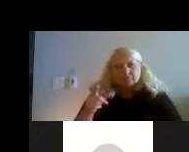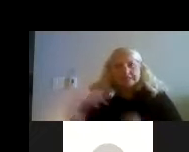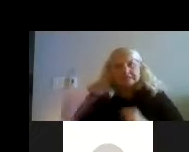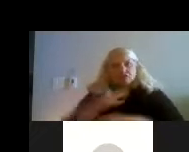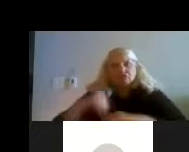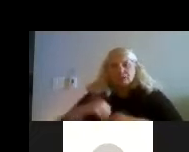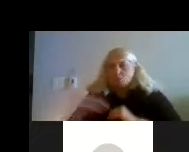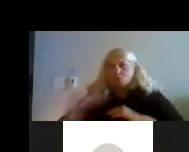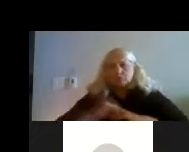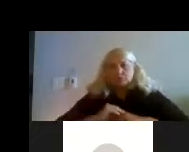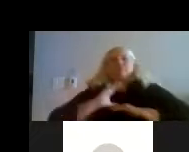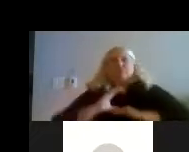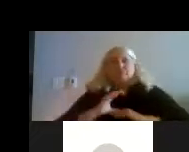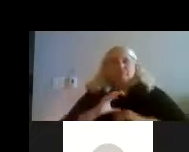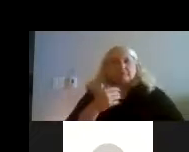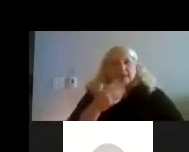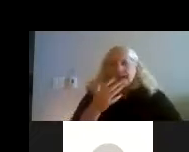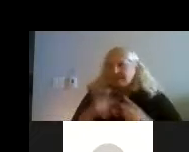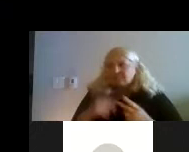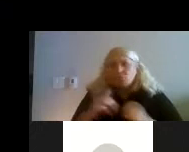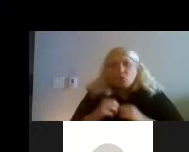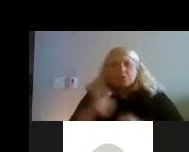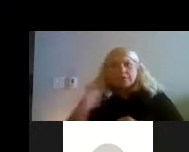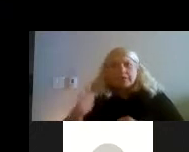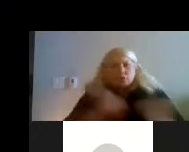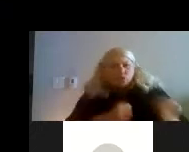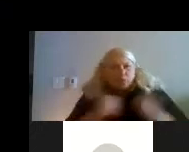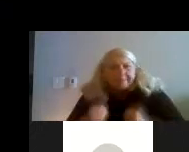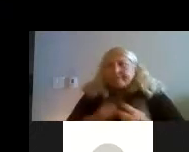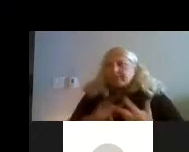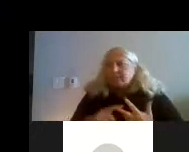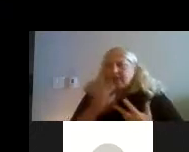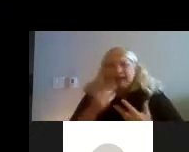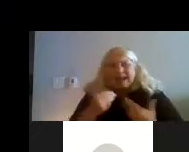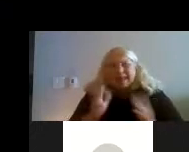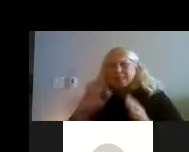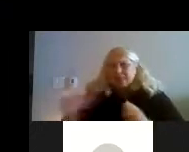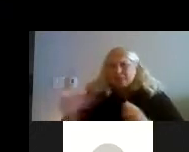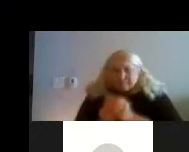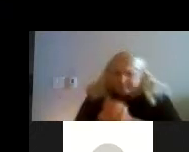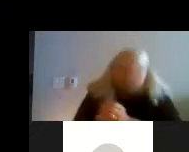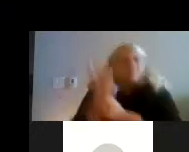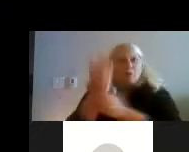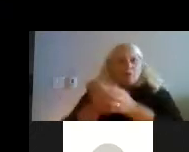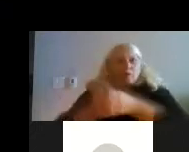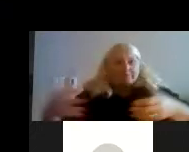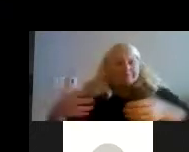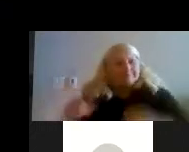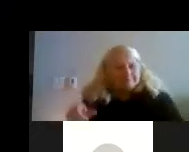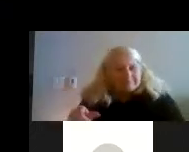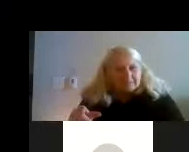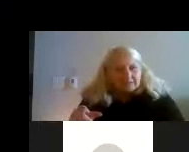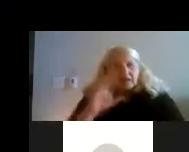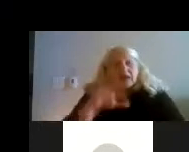help Indigenous people to thrive. We do need to highlight the gaps, but within the lens of facilitating action